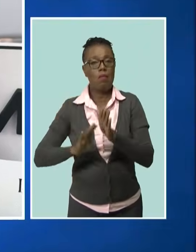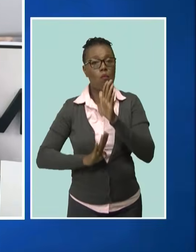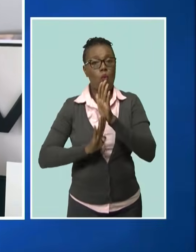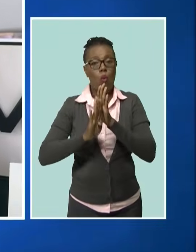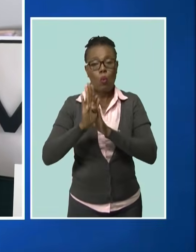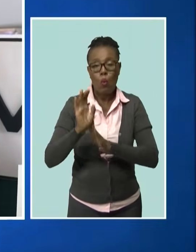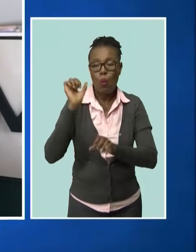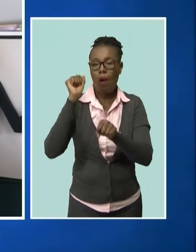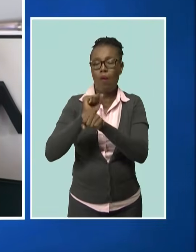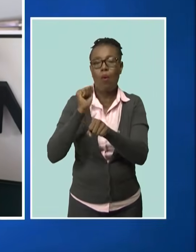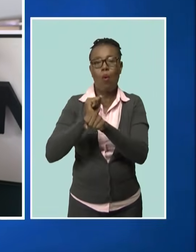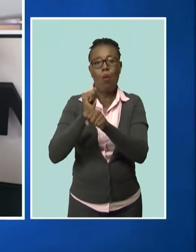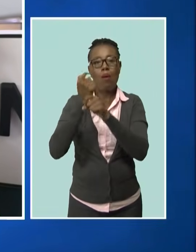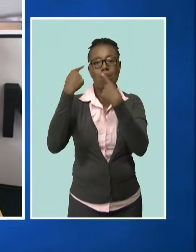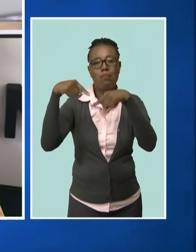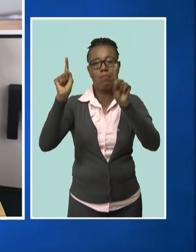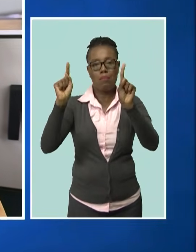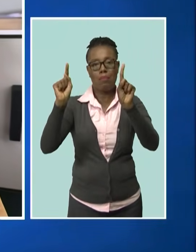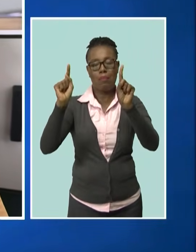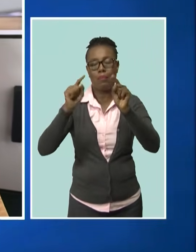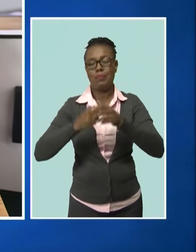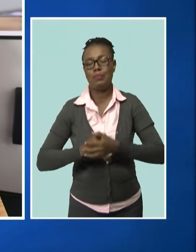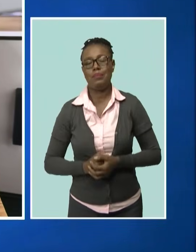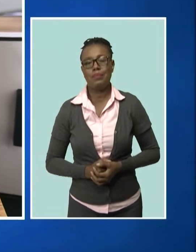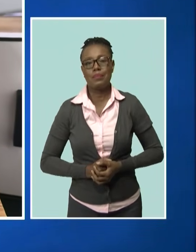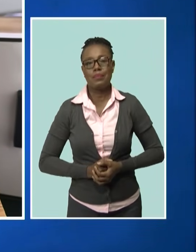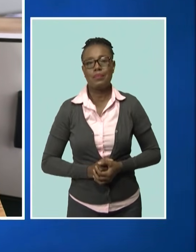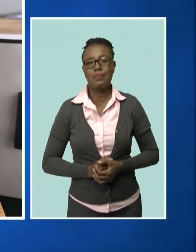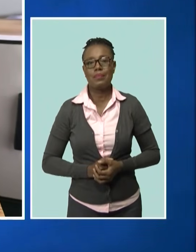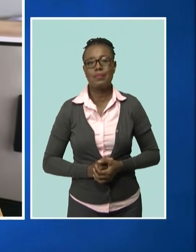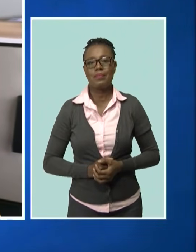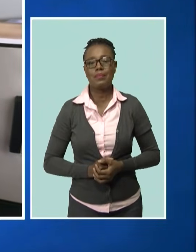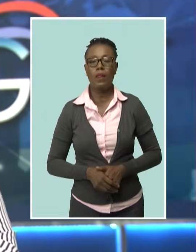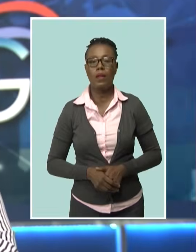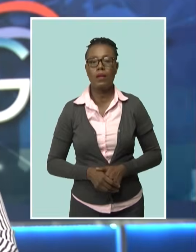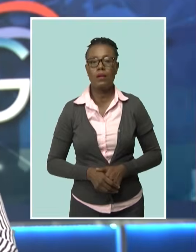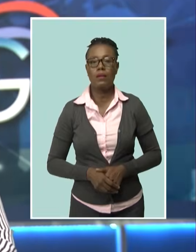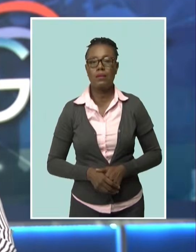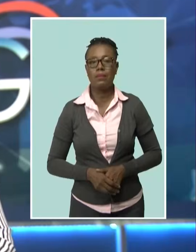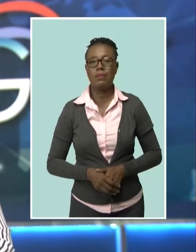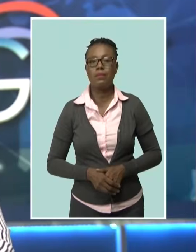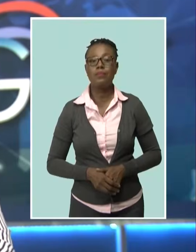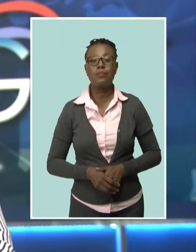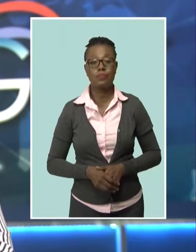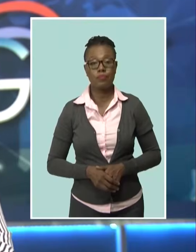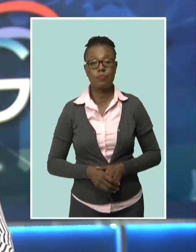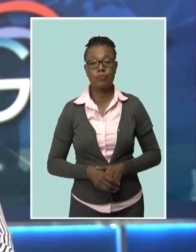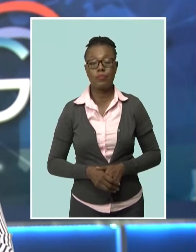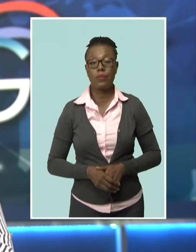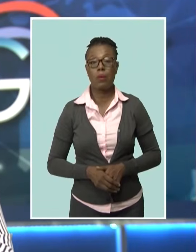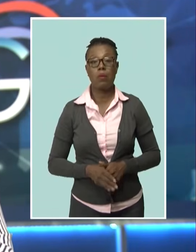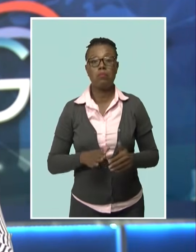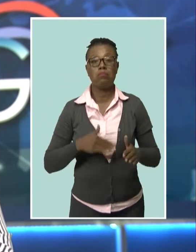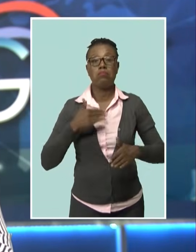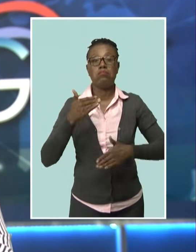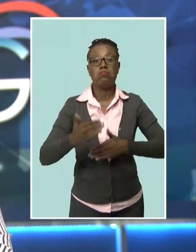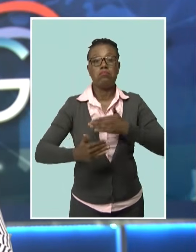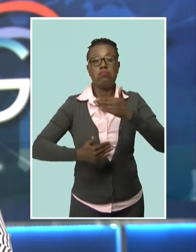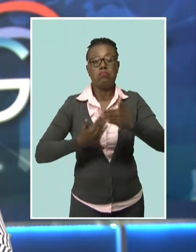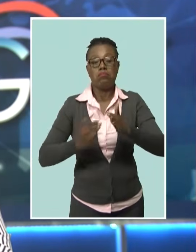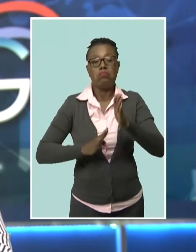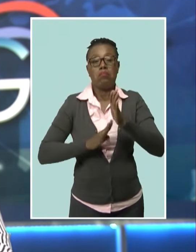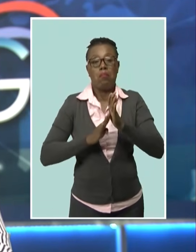career success. Trevor Thorpe for the YES Business Report. A progressive step is being taken to shape a